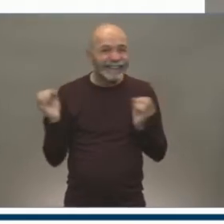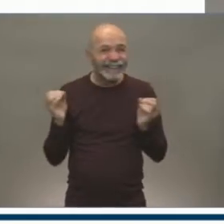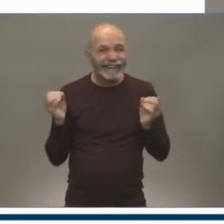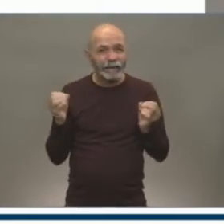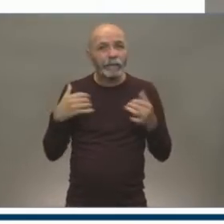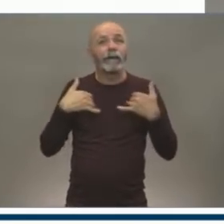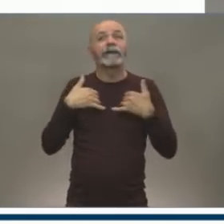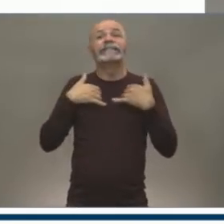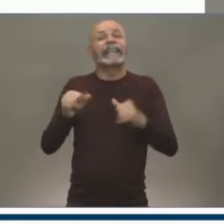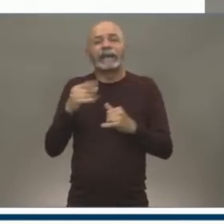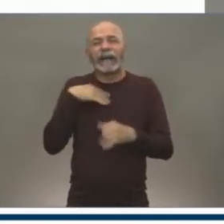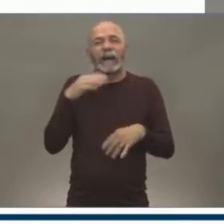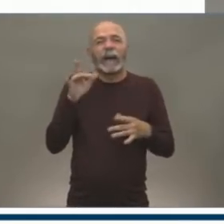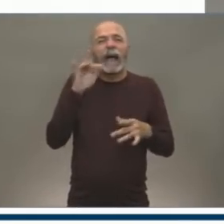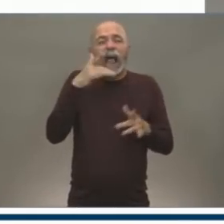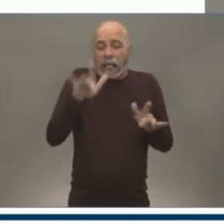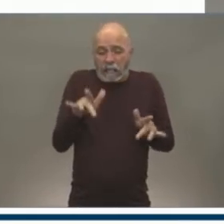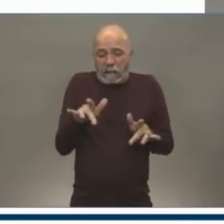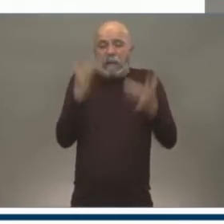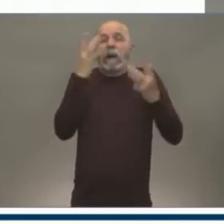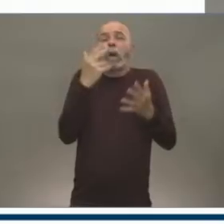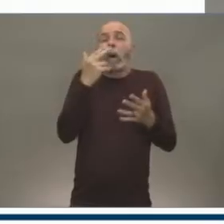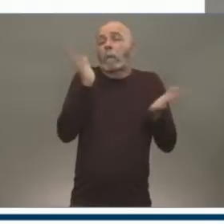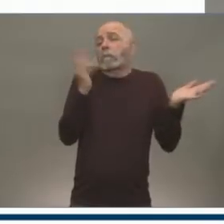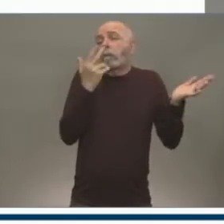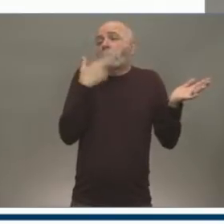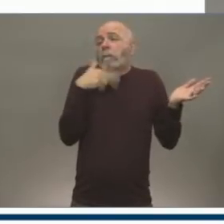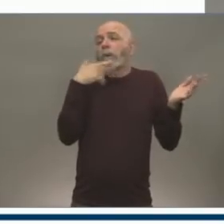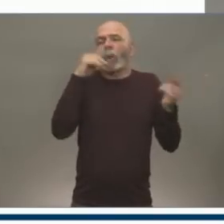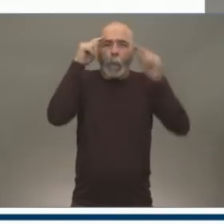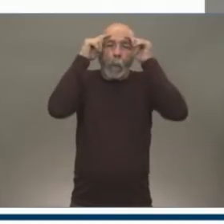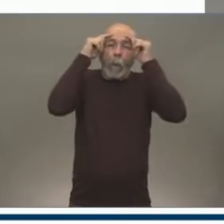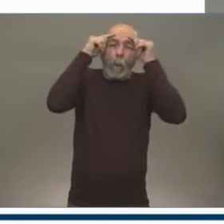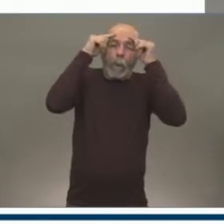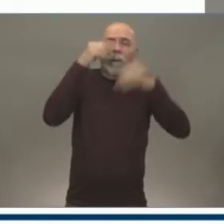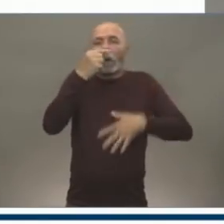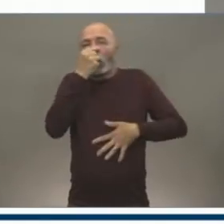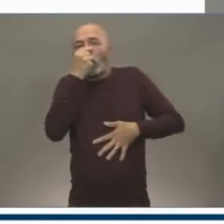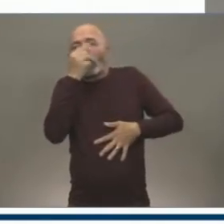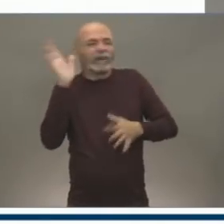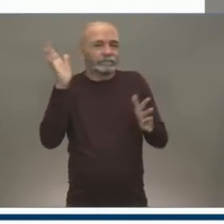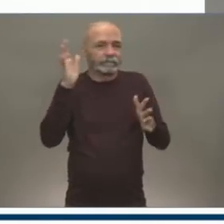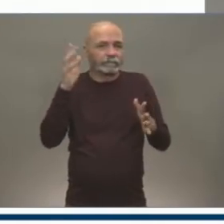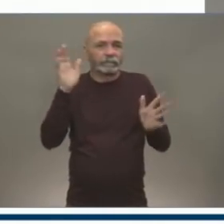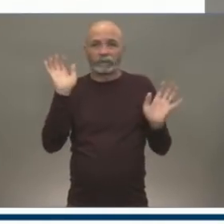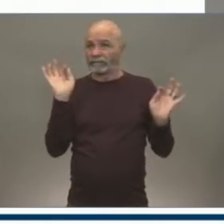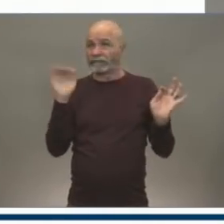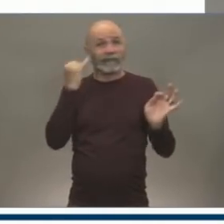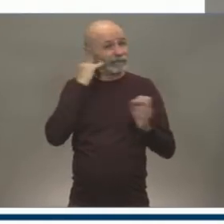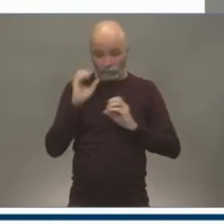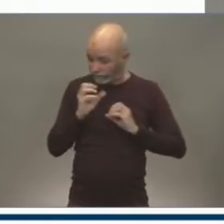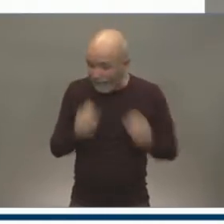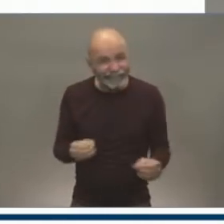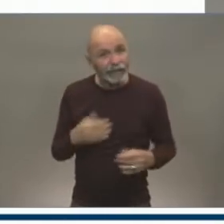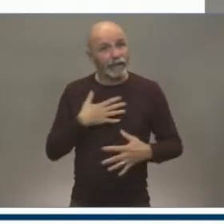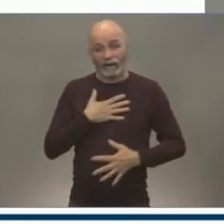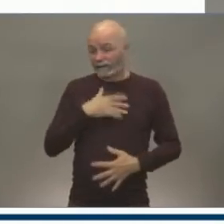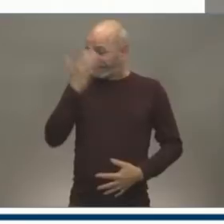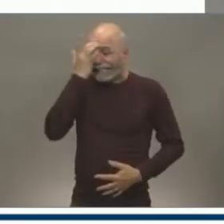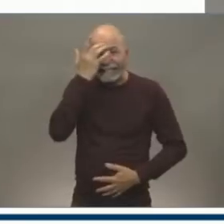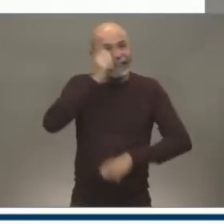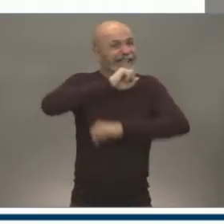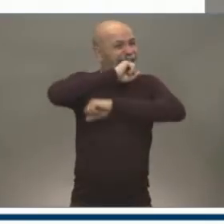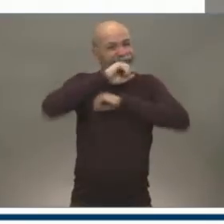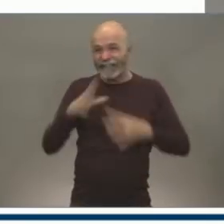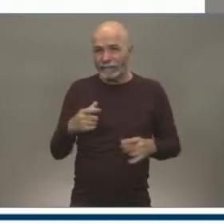Dr. Barrett uses, this is a stealth virus. So with no symptoms, the only way to find people infected with COVID-19